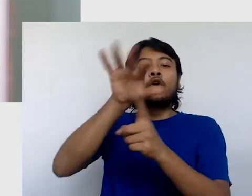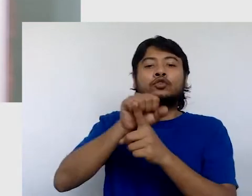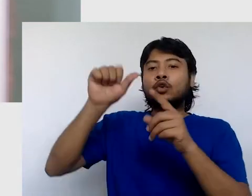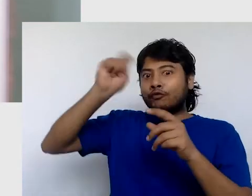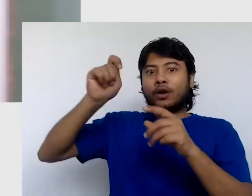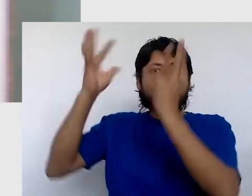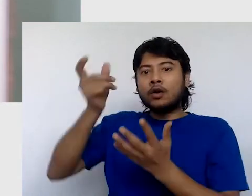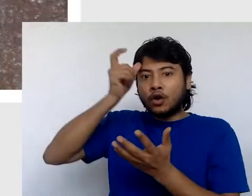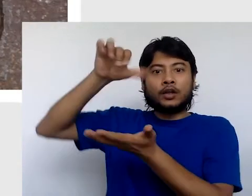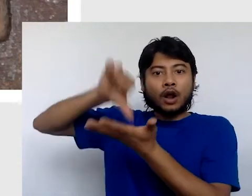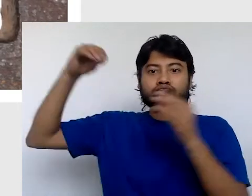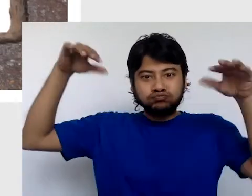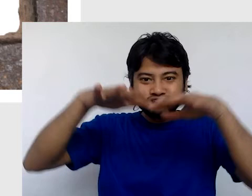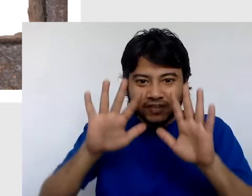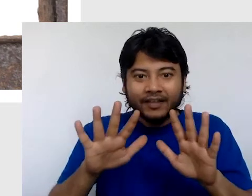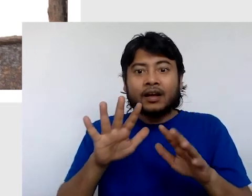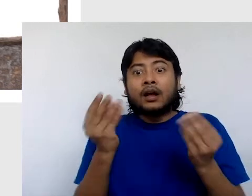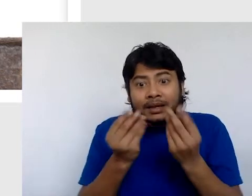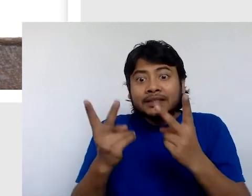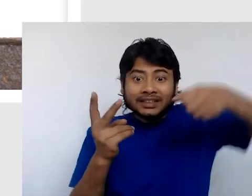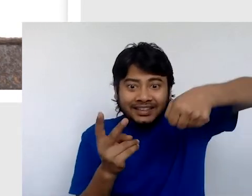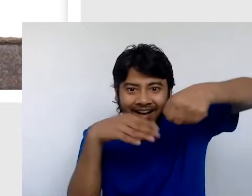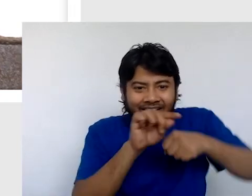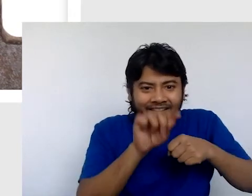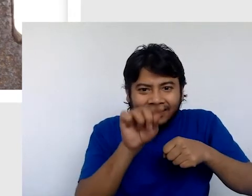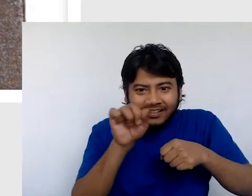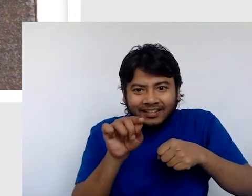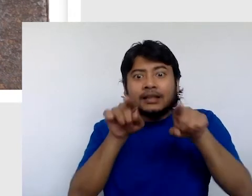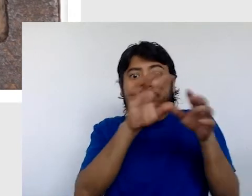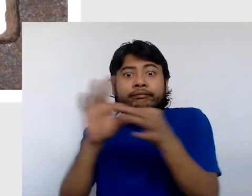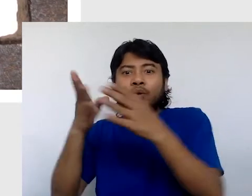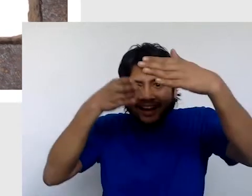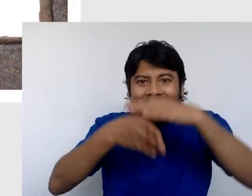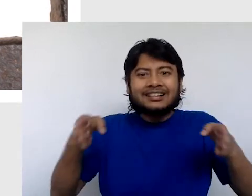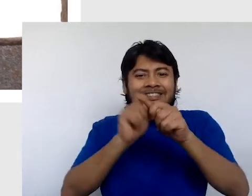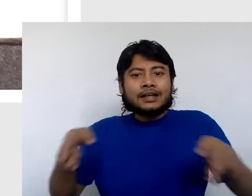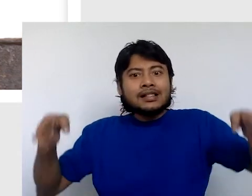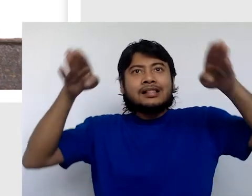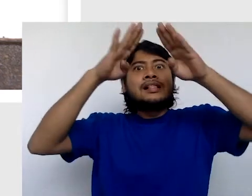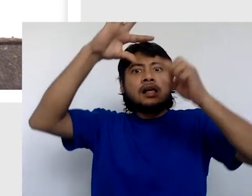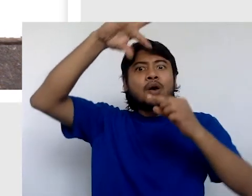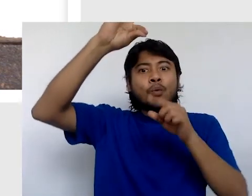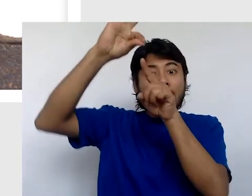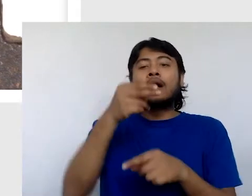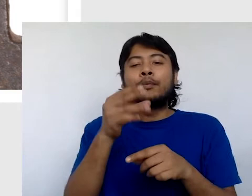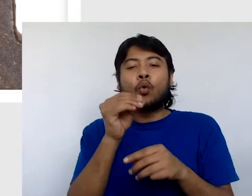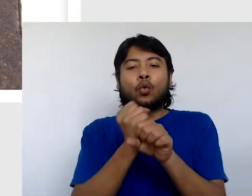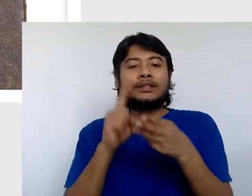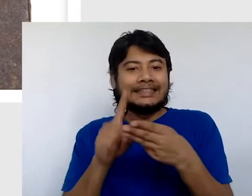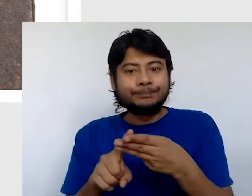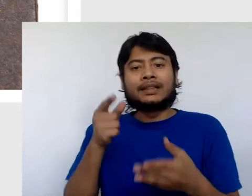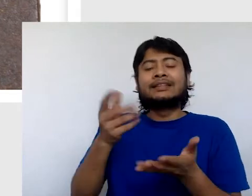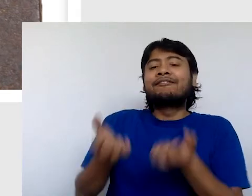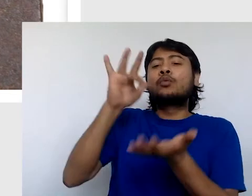you can see in this striker. The arches seen below in the striker bear some resemblance to ogee arches,